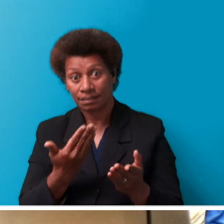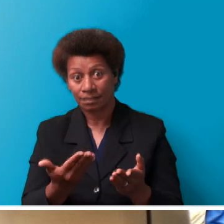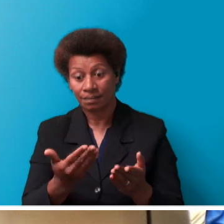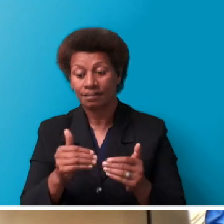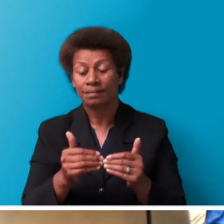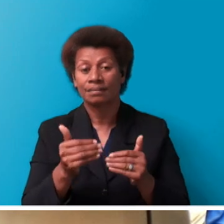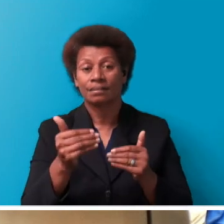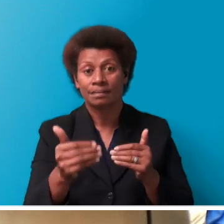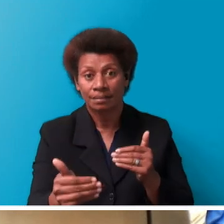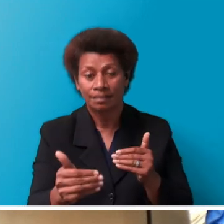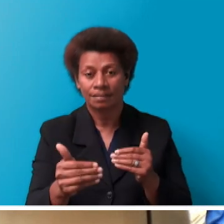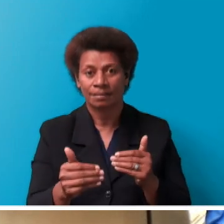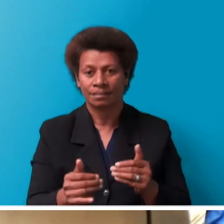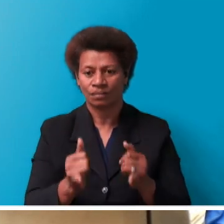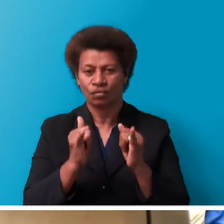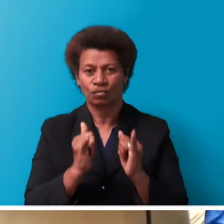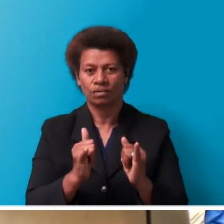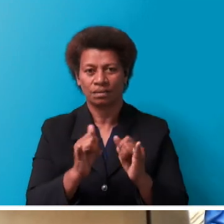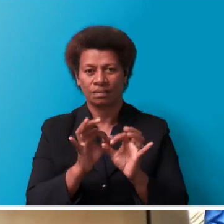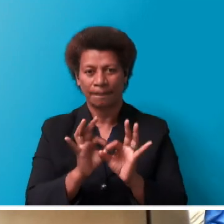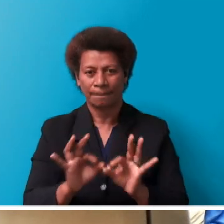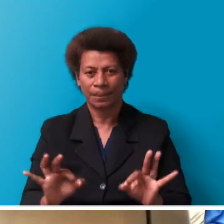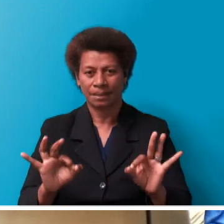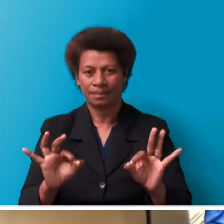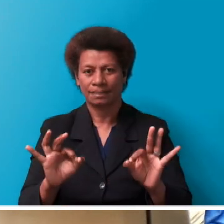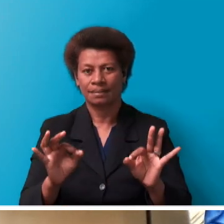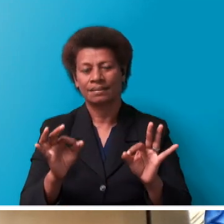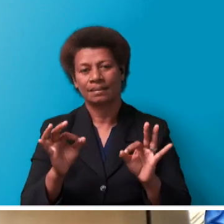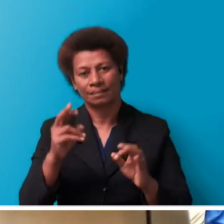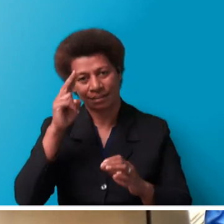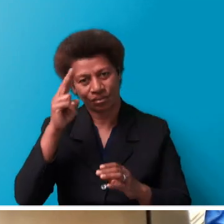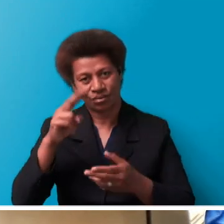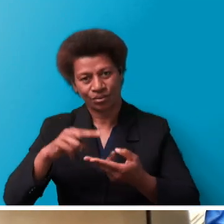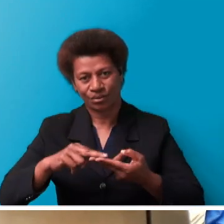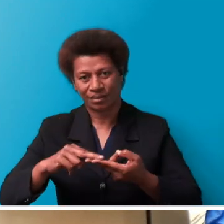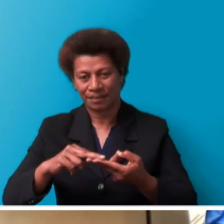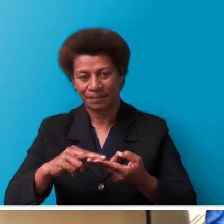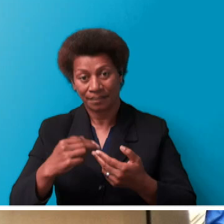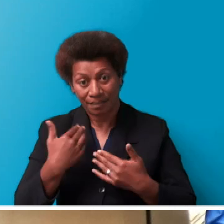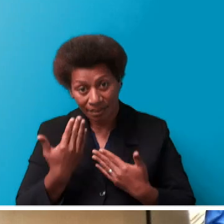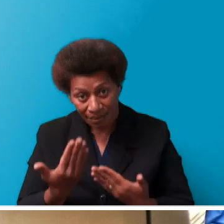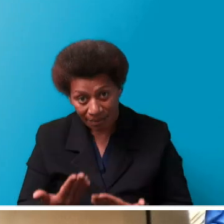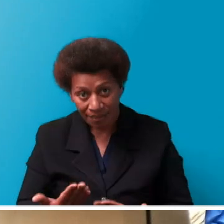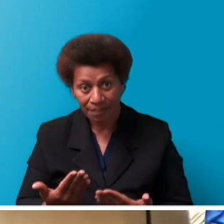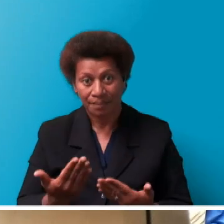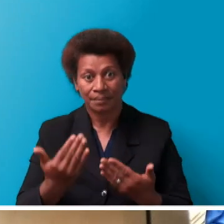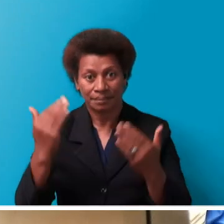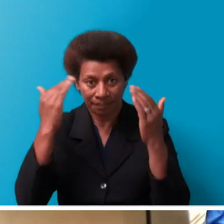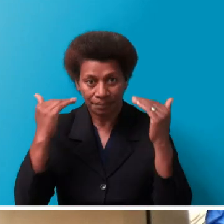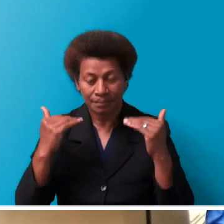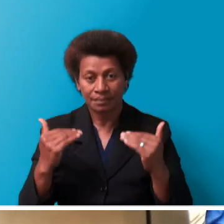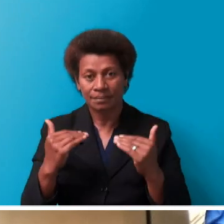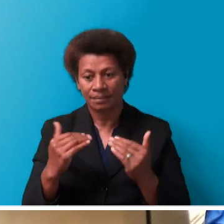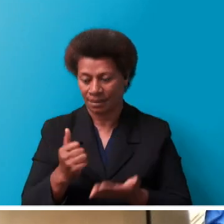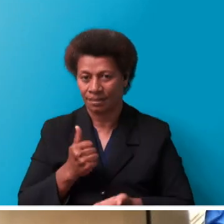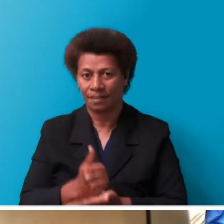to justice, peace, and national unity. Honourable Speaker, I support the motion by the Honourable Prime